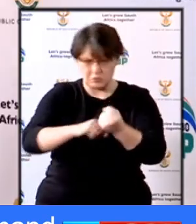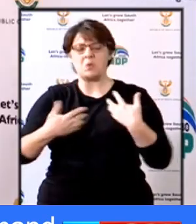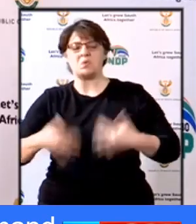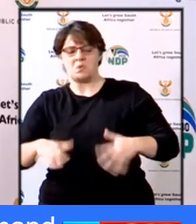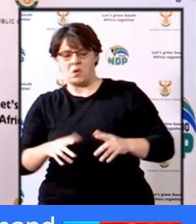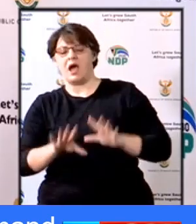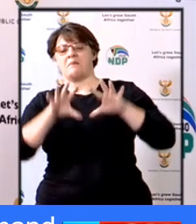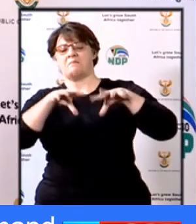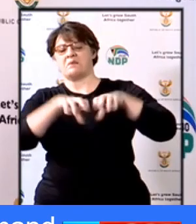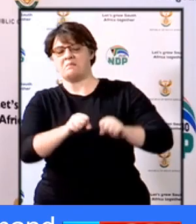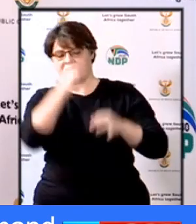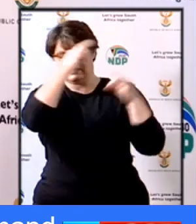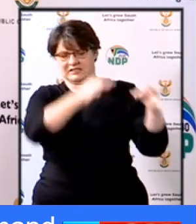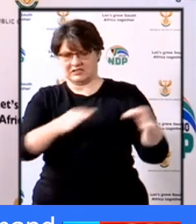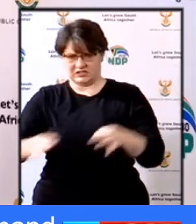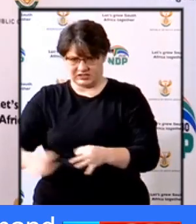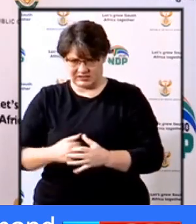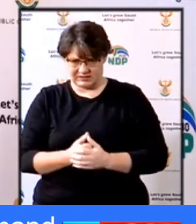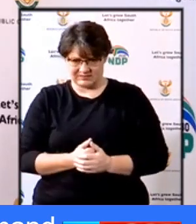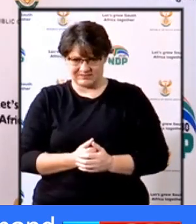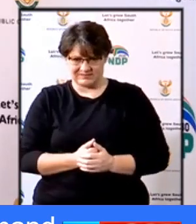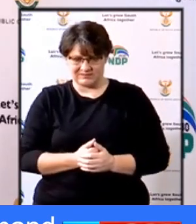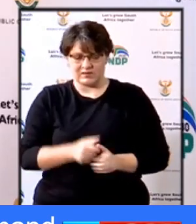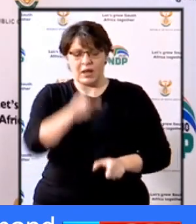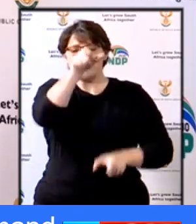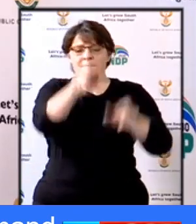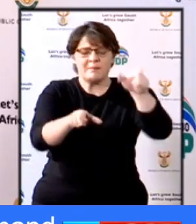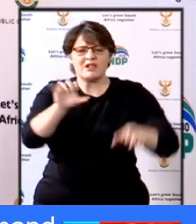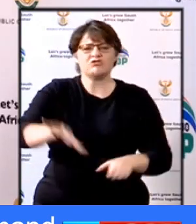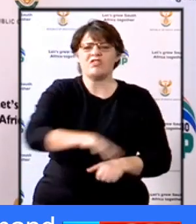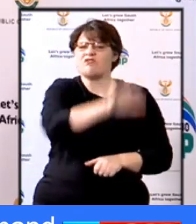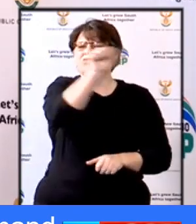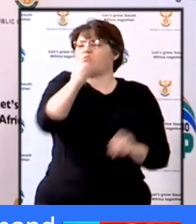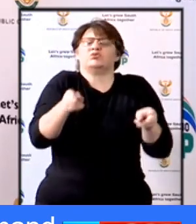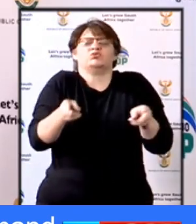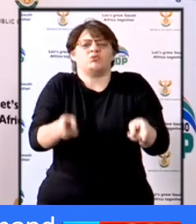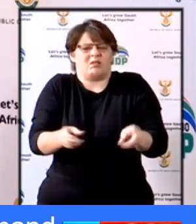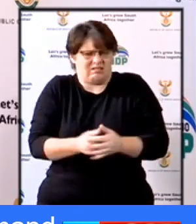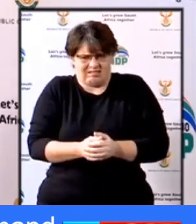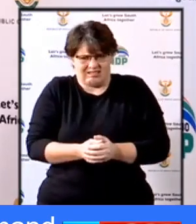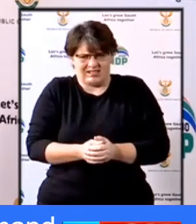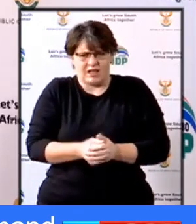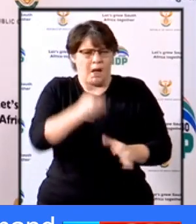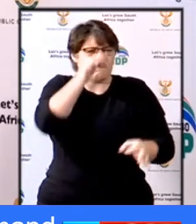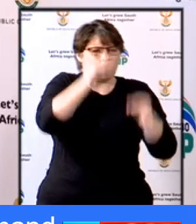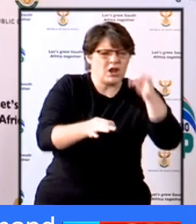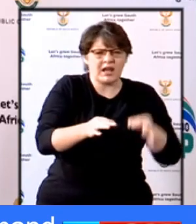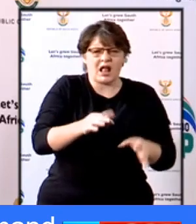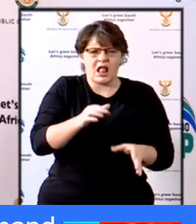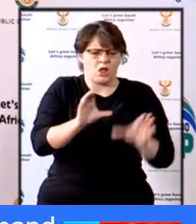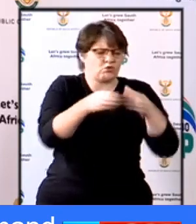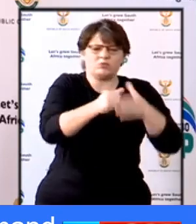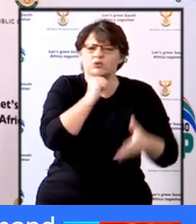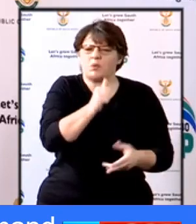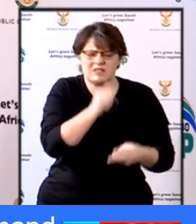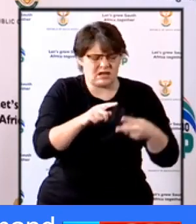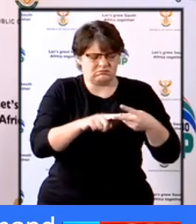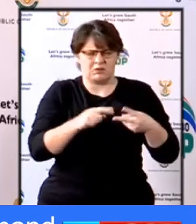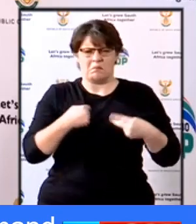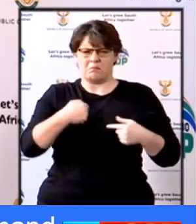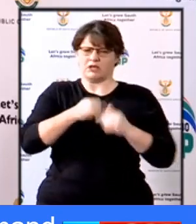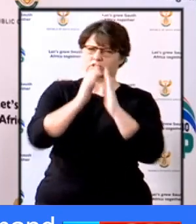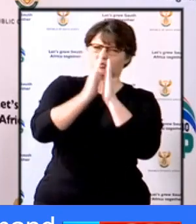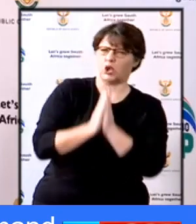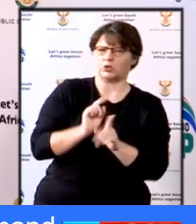Ordinary South Africans from all walks of life, political persuasions, religious